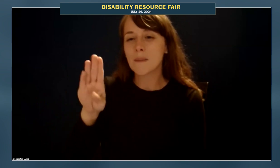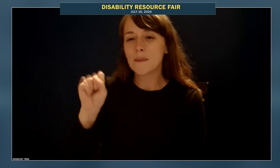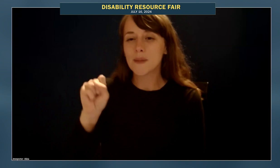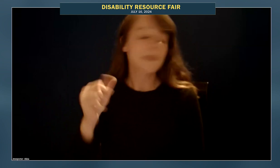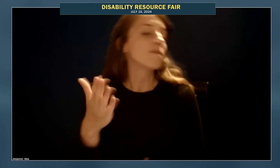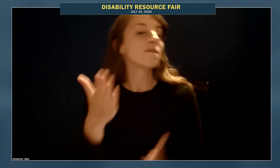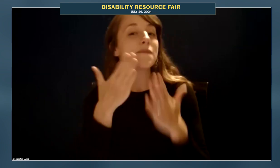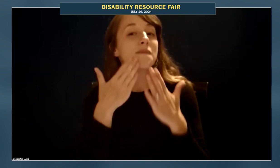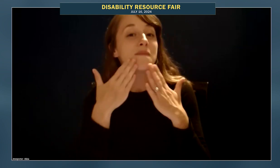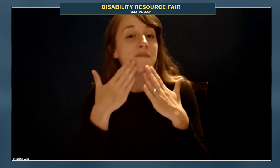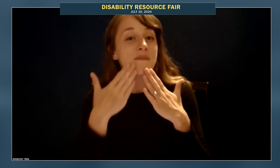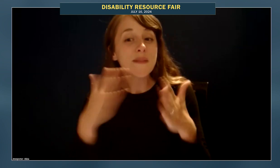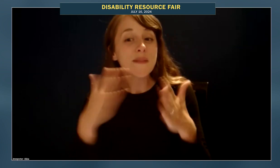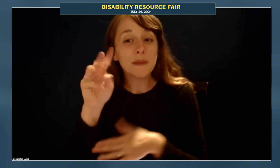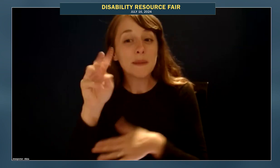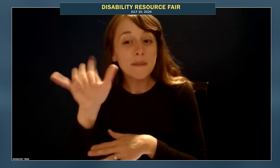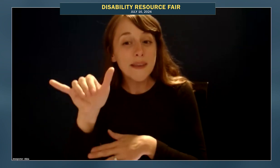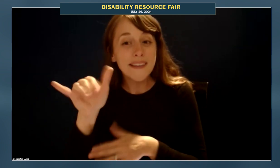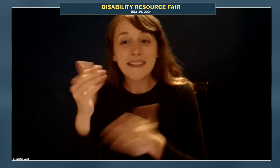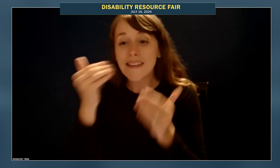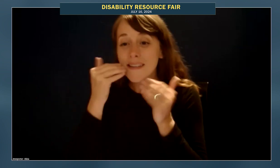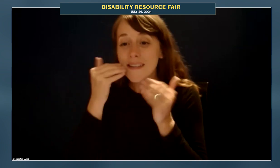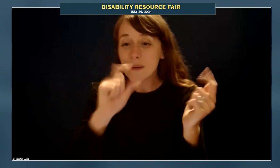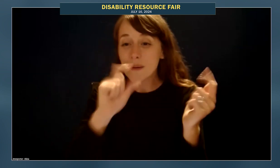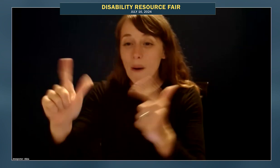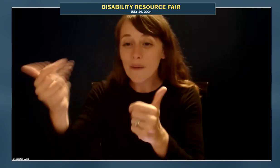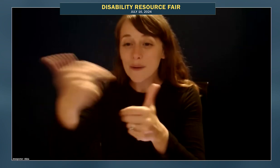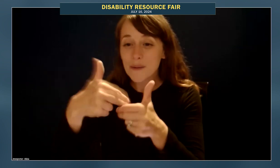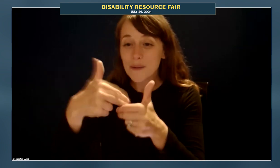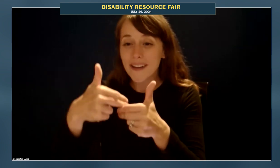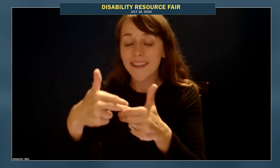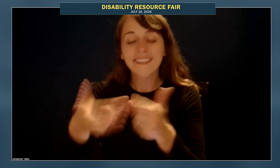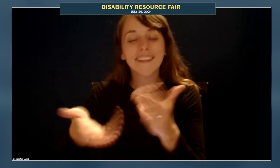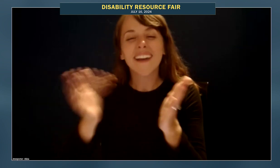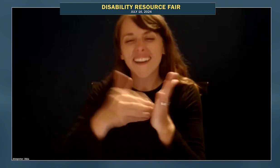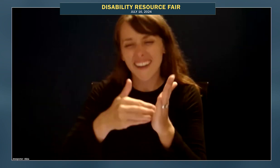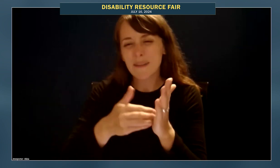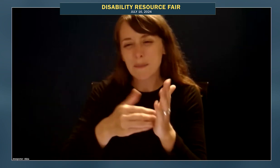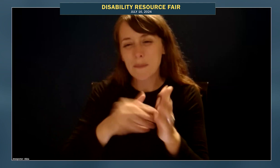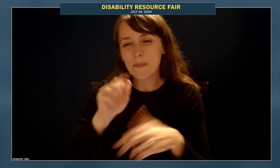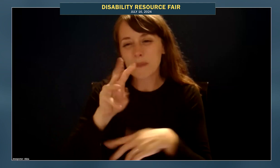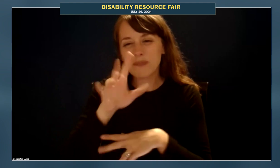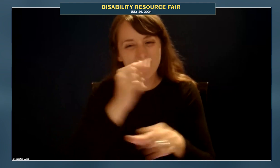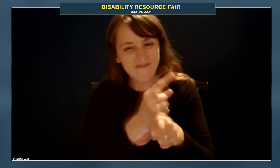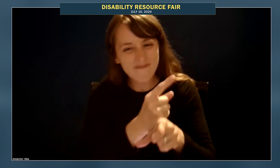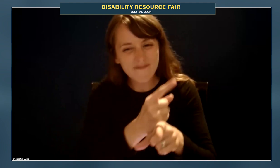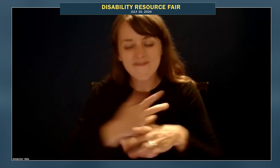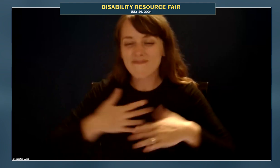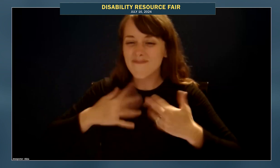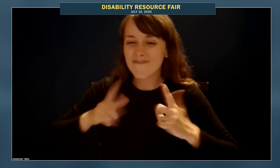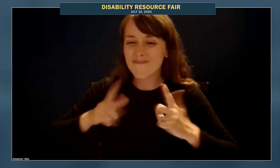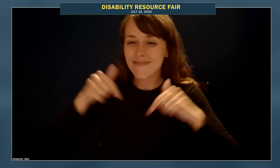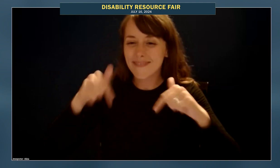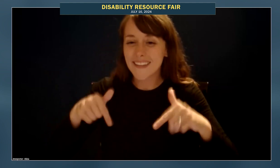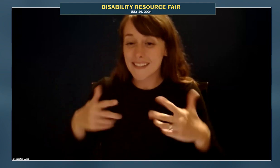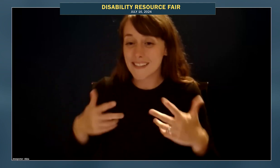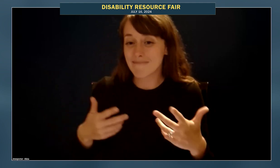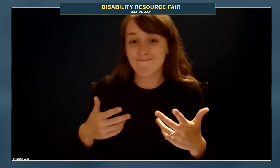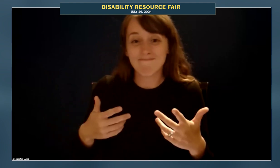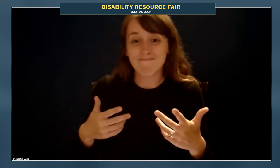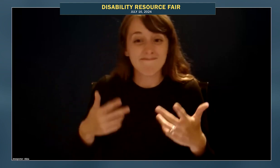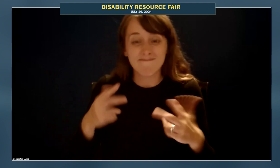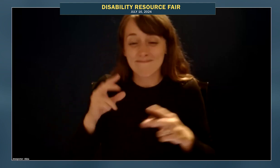here. We're very, like Amy said, we're very excited about this event, and so without further ado, I guess we'll get